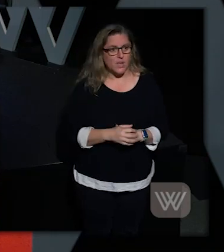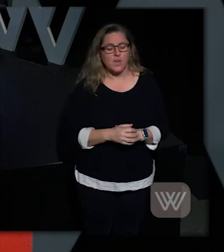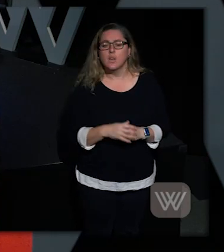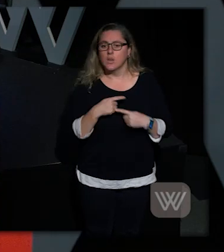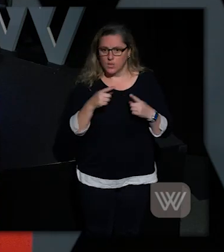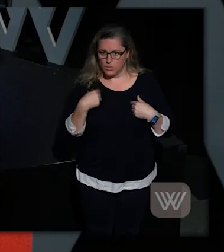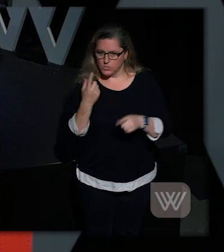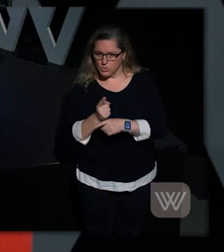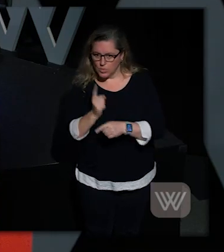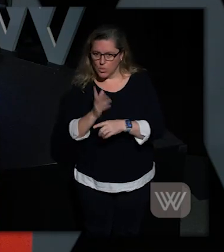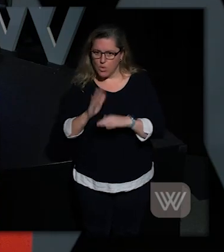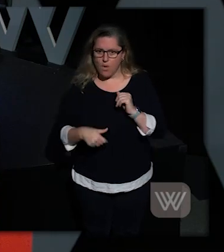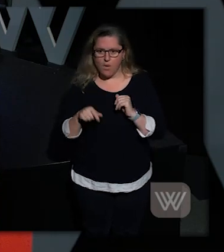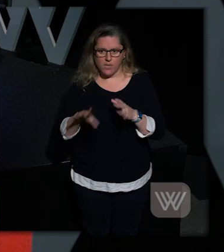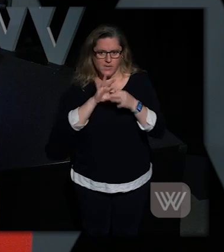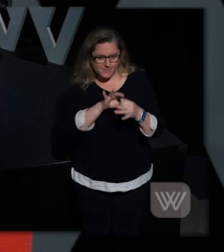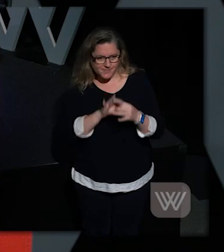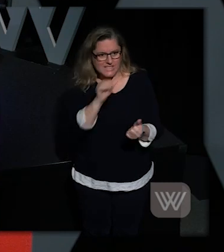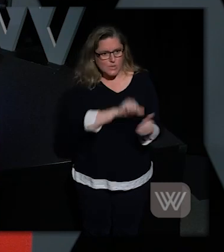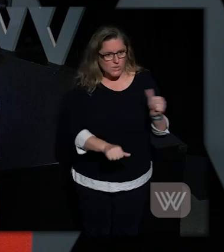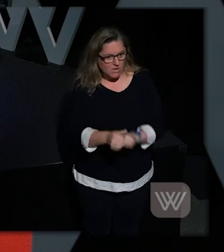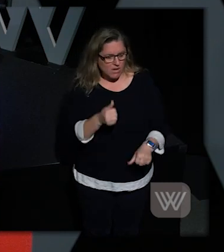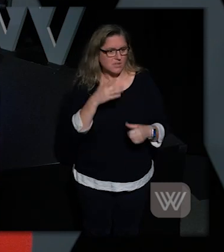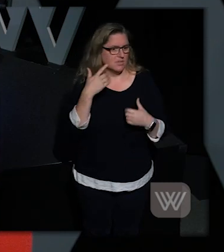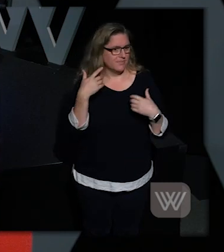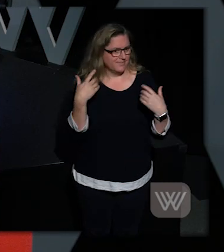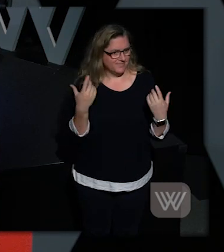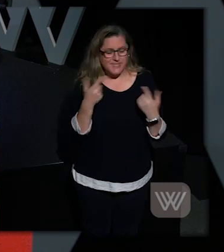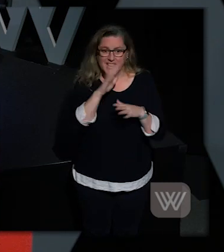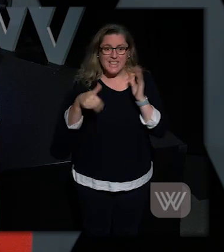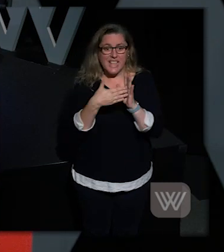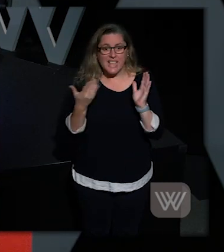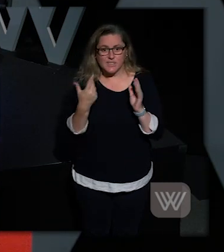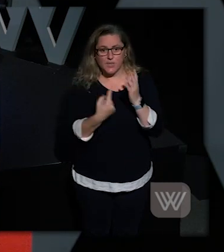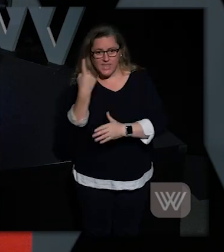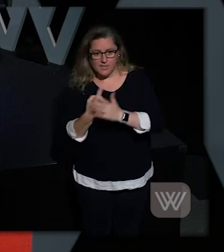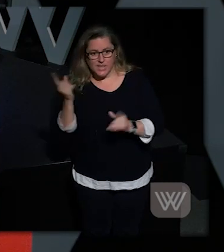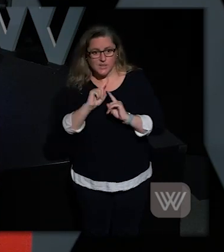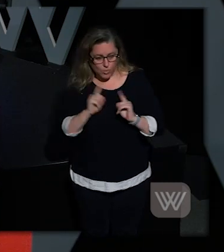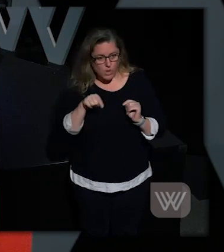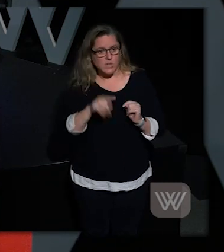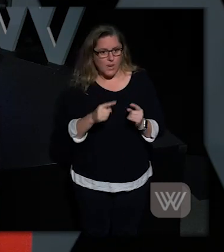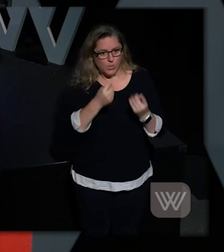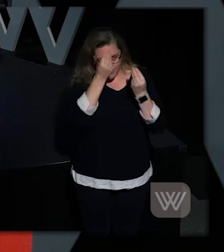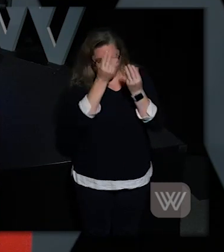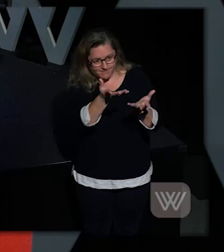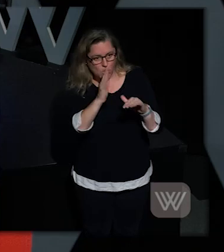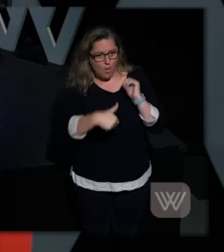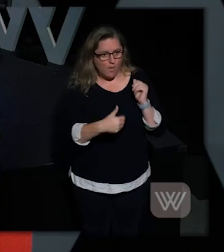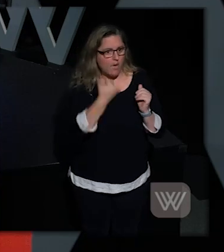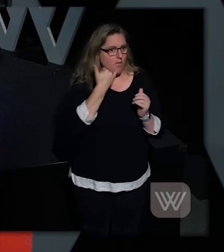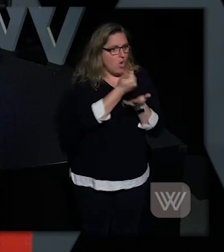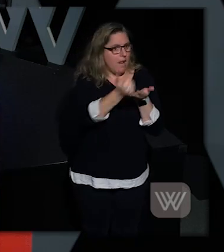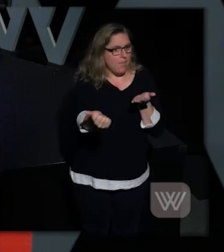will also be discussing some issues related to suicide. And at the end of the event, I will go through all of the numbers that you can call if you are feeling a little bit